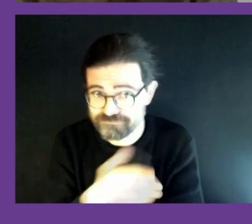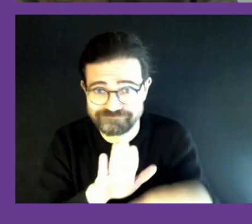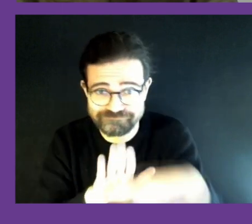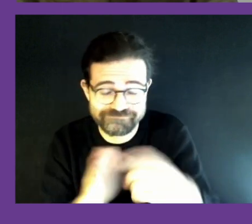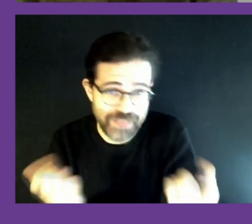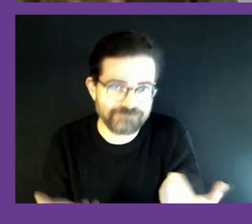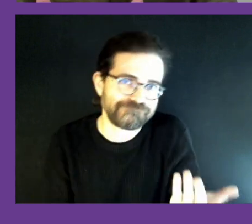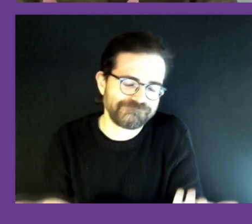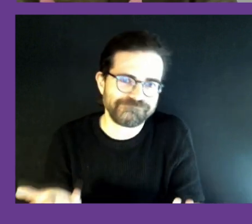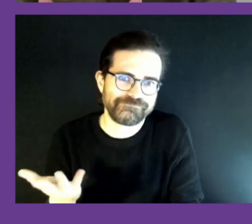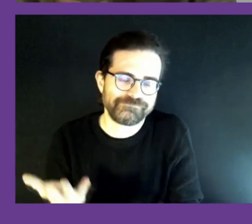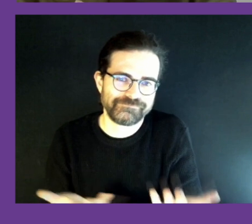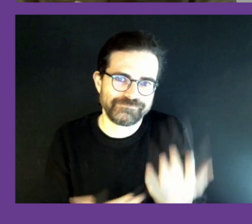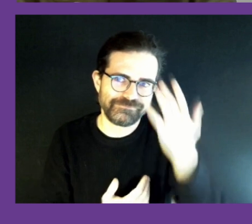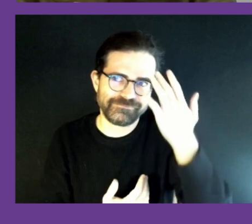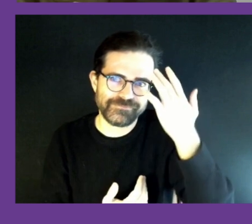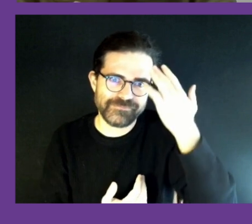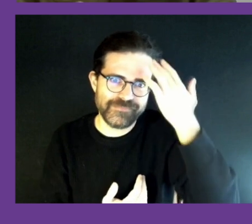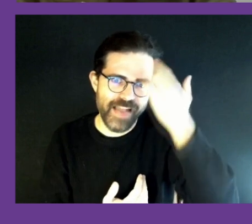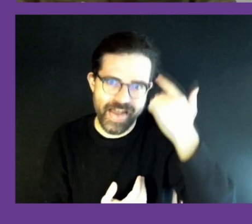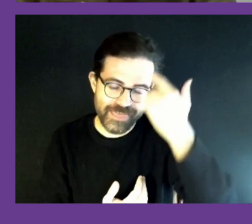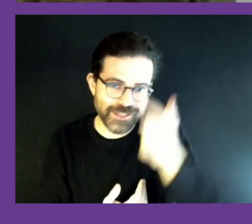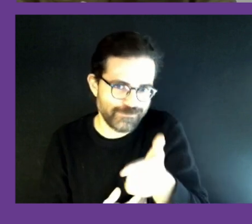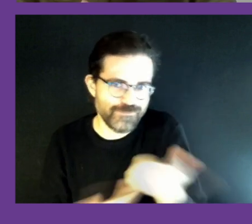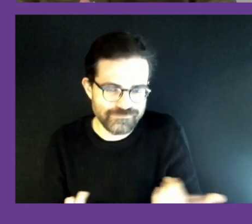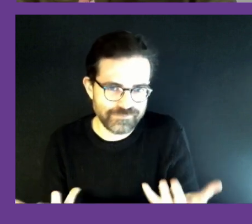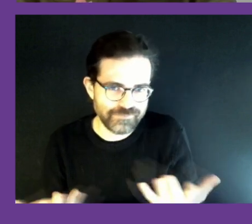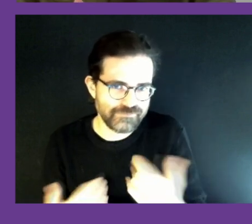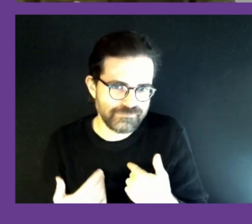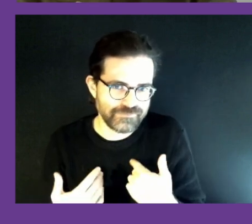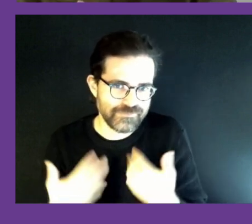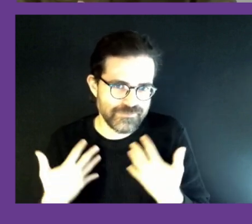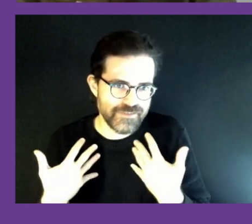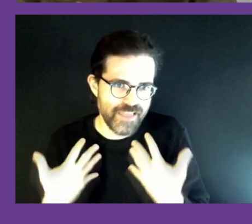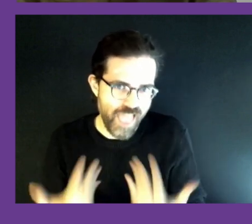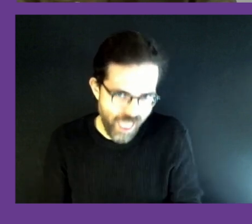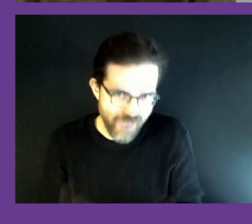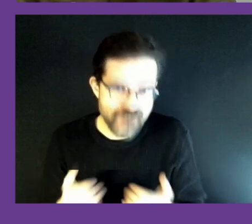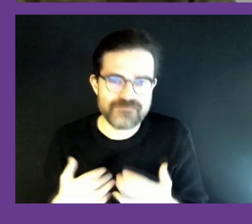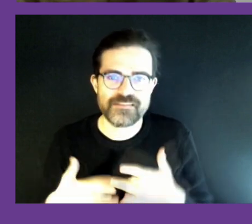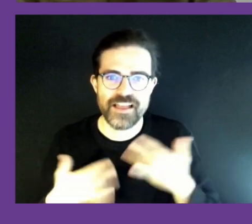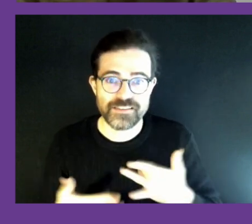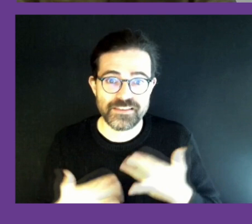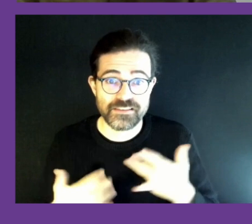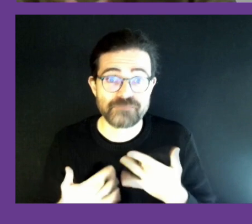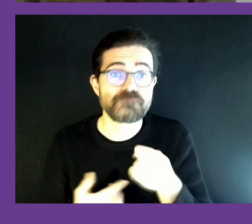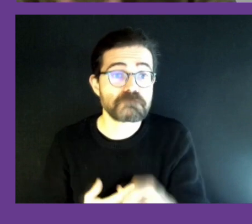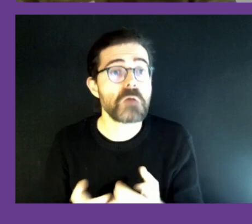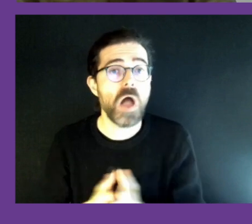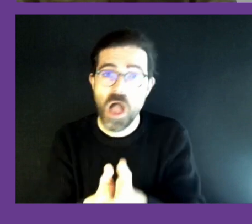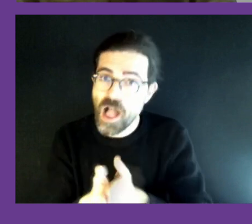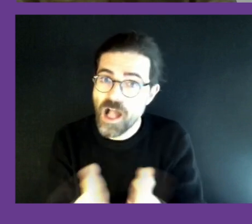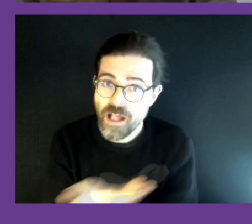then I strongly encourage you to engage with the AccessibleEU project and Resource Center. What you will